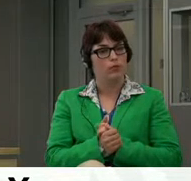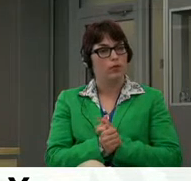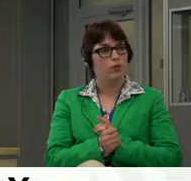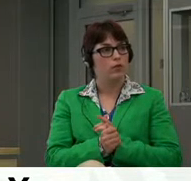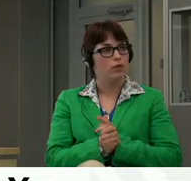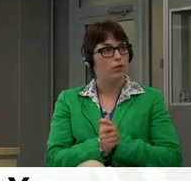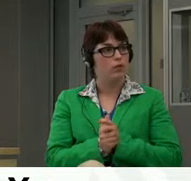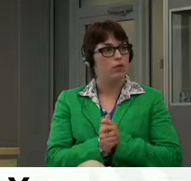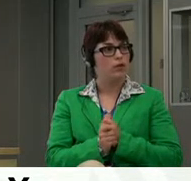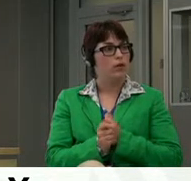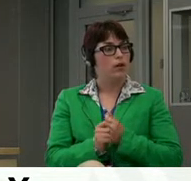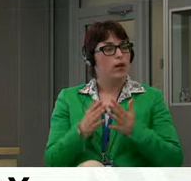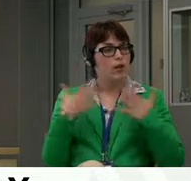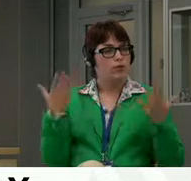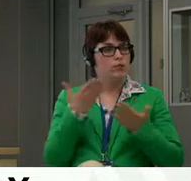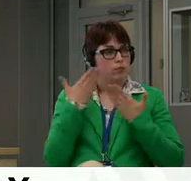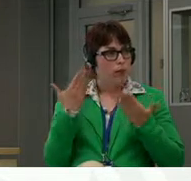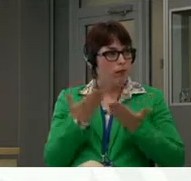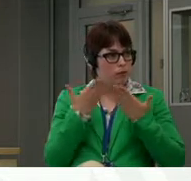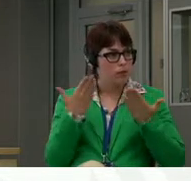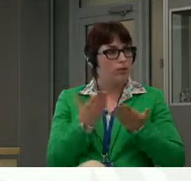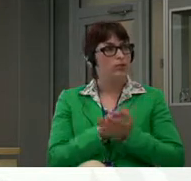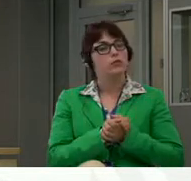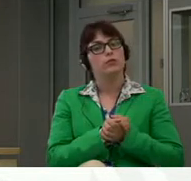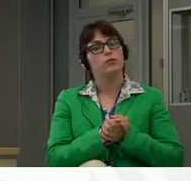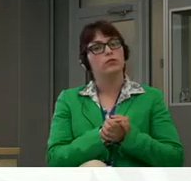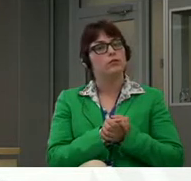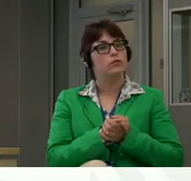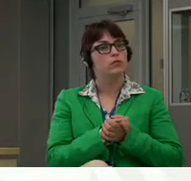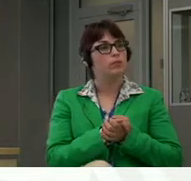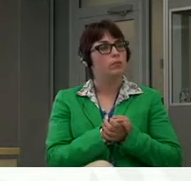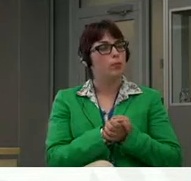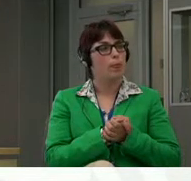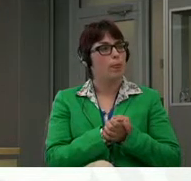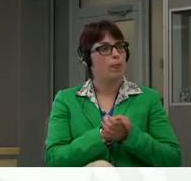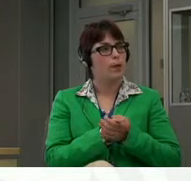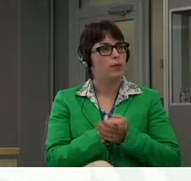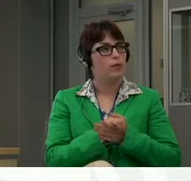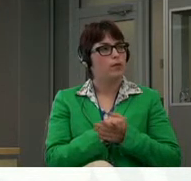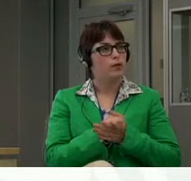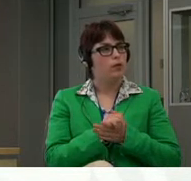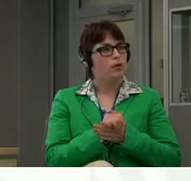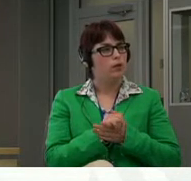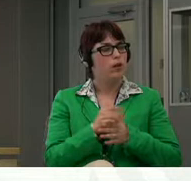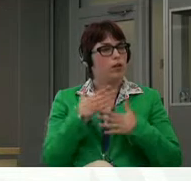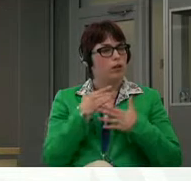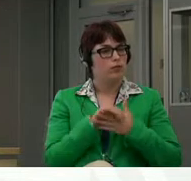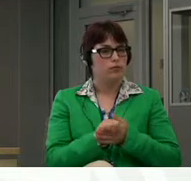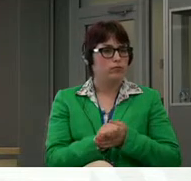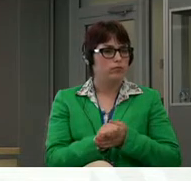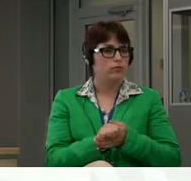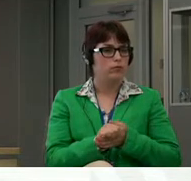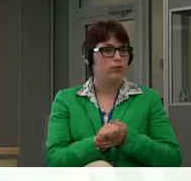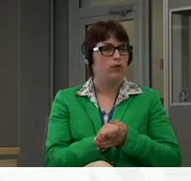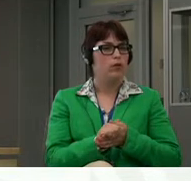Thank you, sir, for giving me the floor. It's a question of point of order, so thank you.